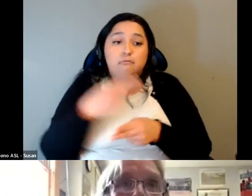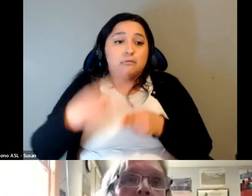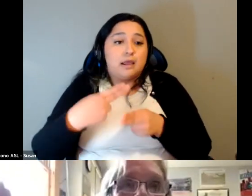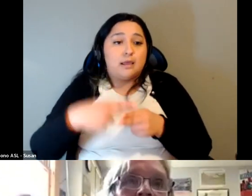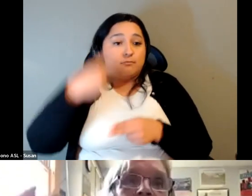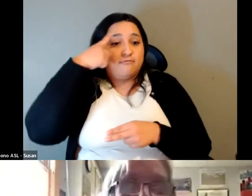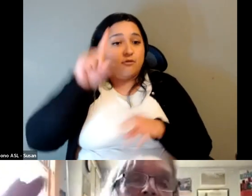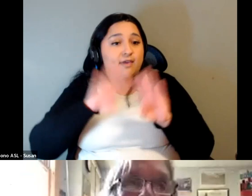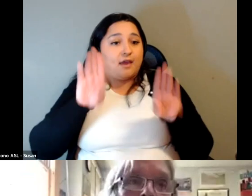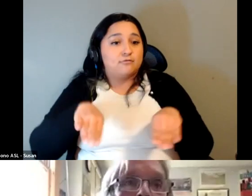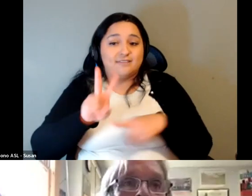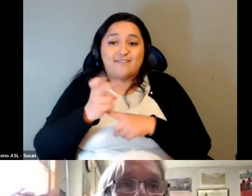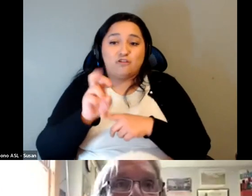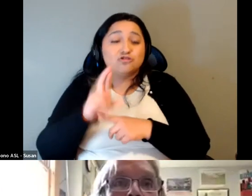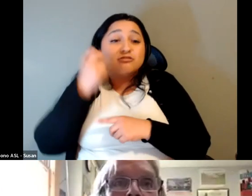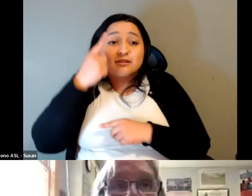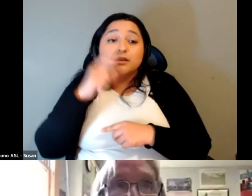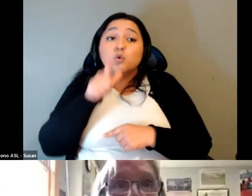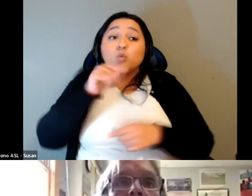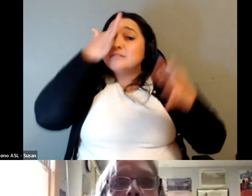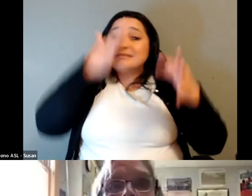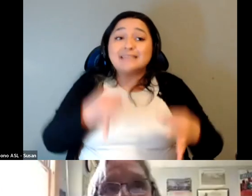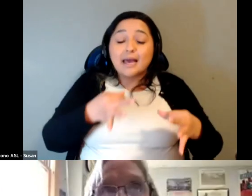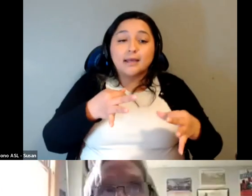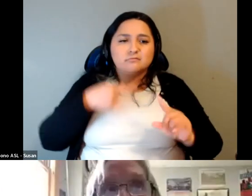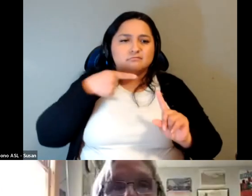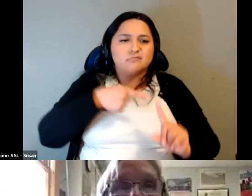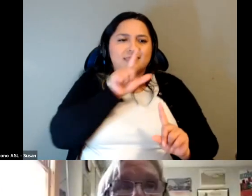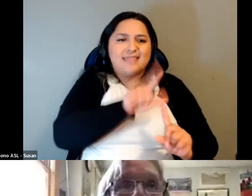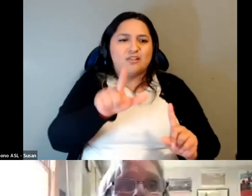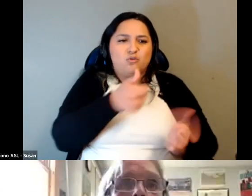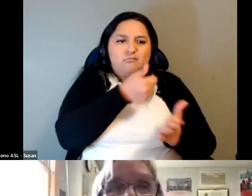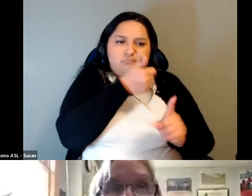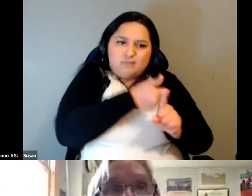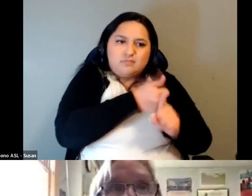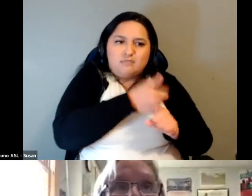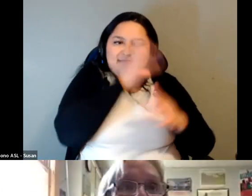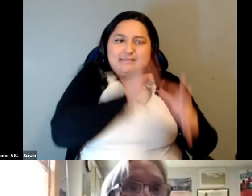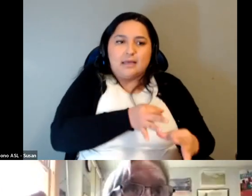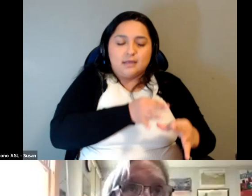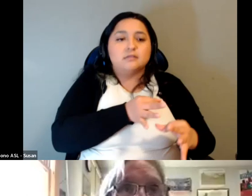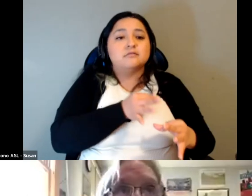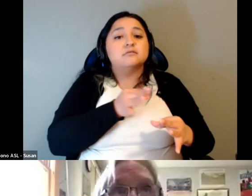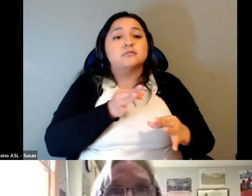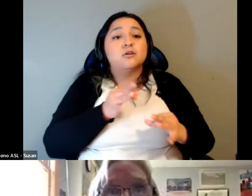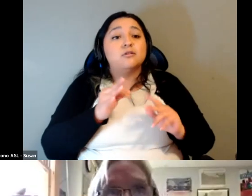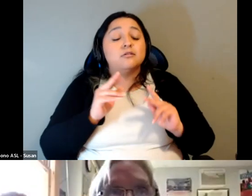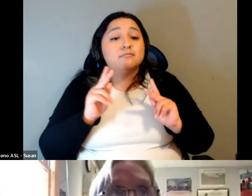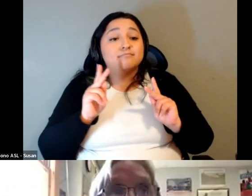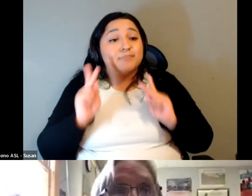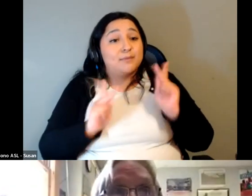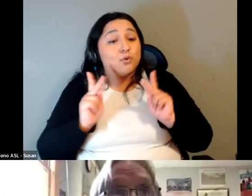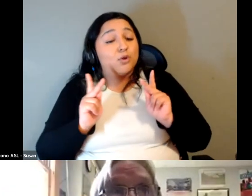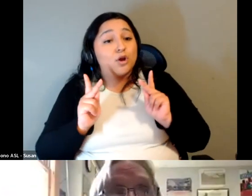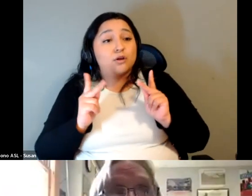because the choice is the landlord's choice. It's forcing people out into the open market, into the for-profit market with